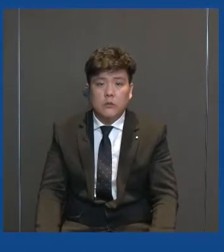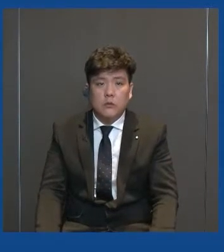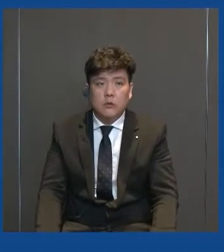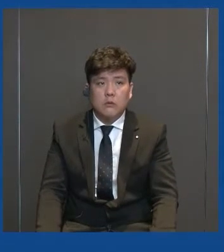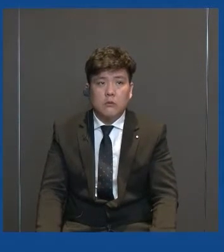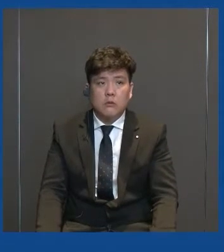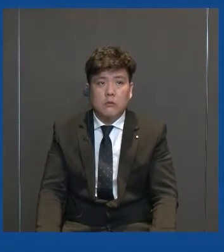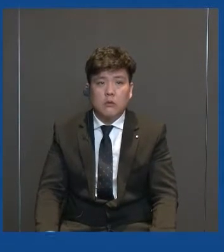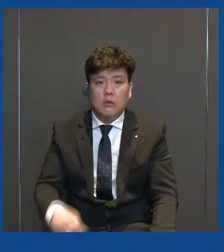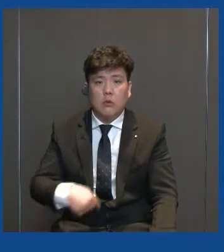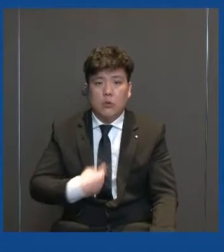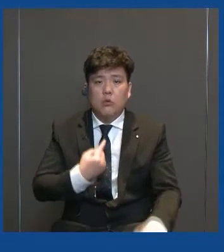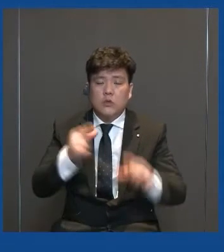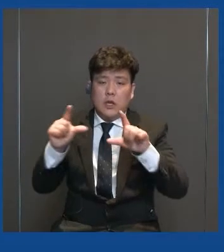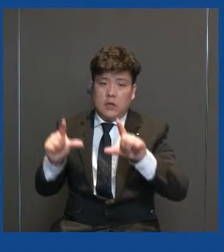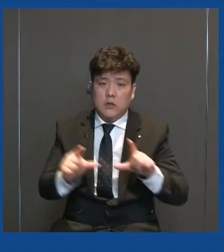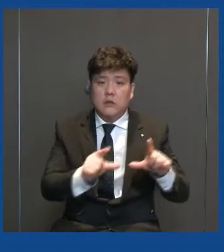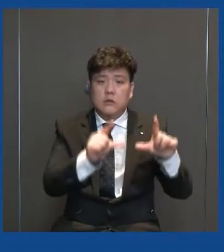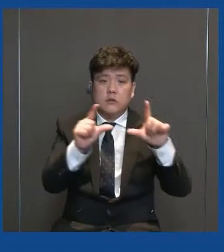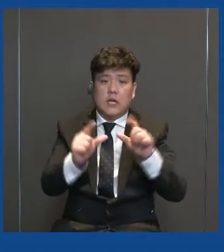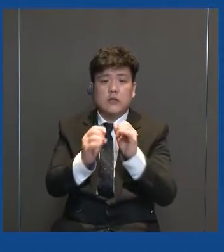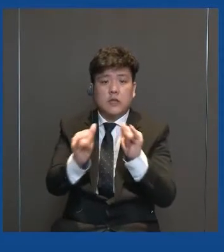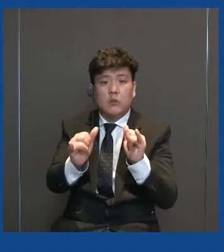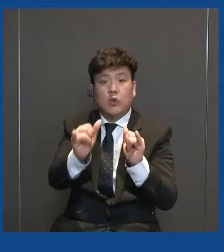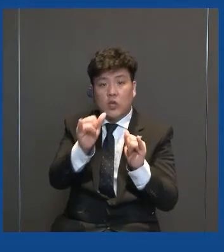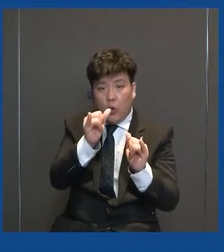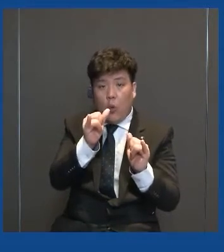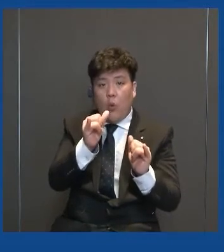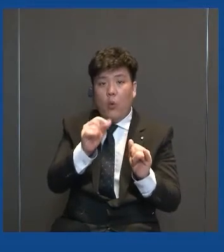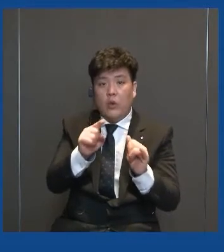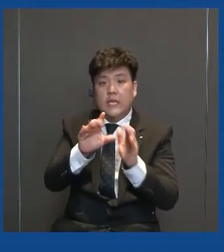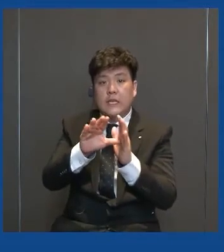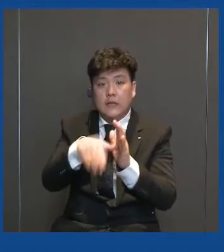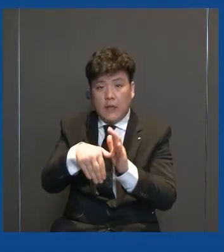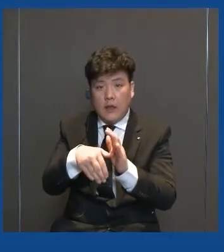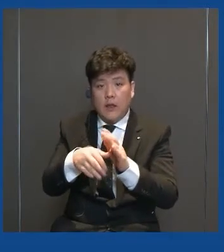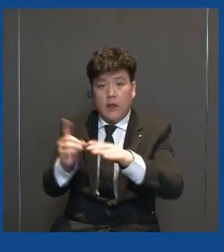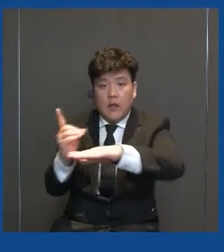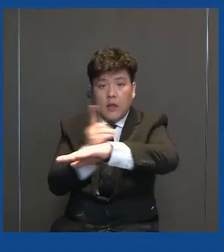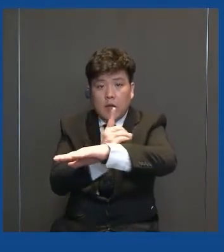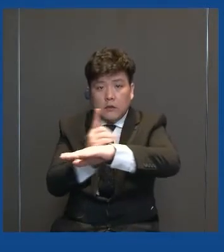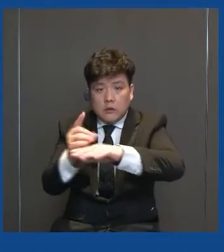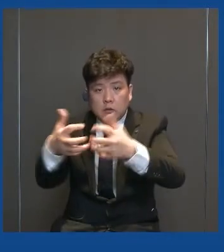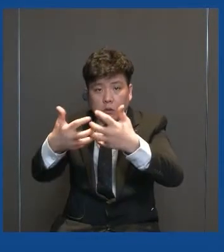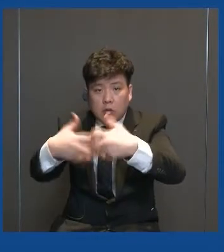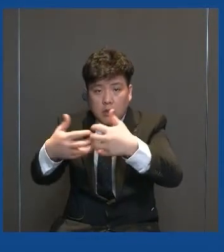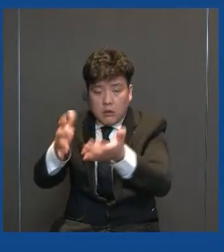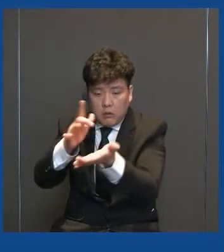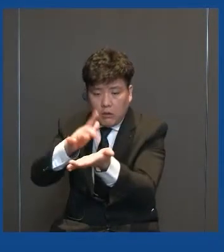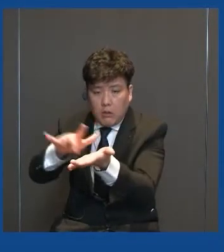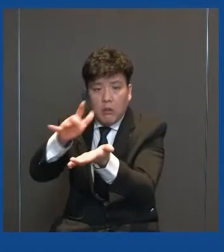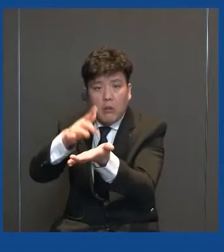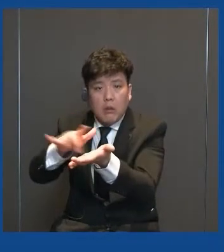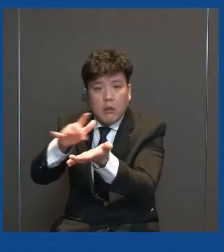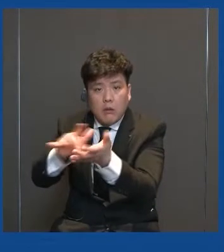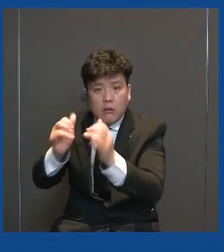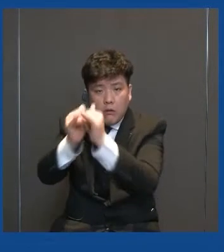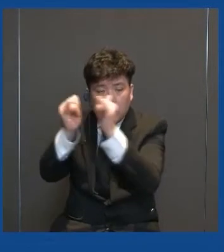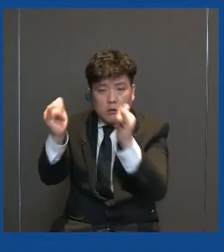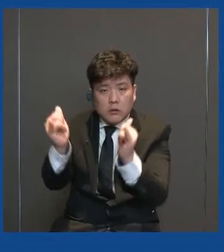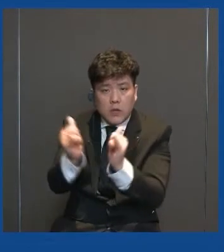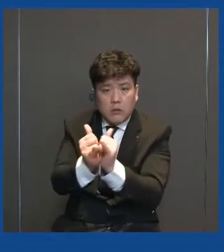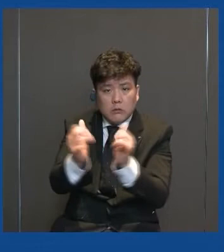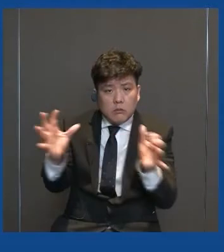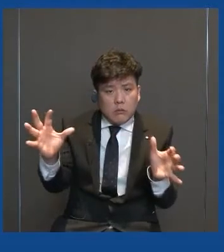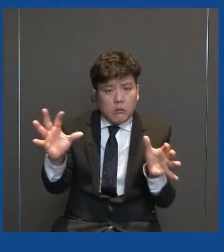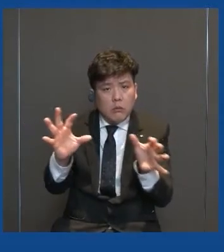to maintain social contact. In Denmark, most elderly people live in their own home, which meant that they were